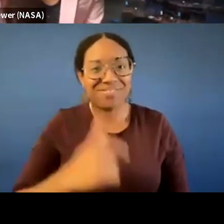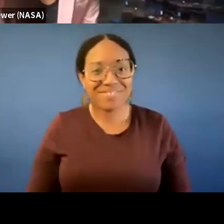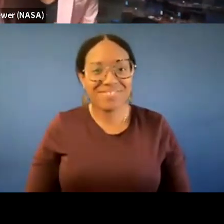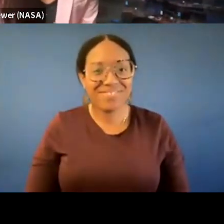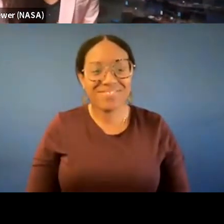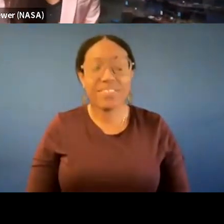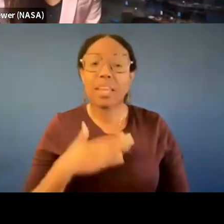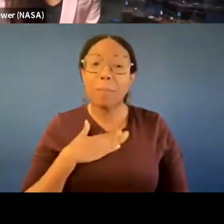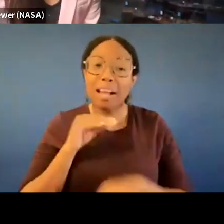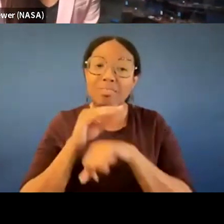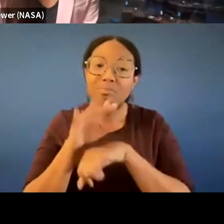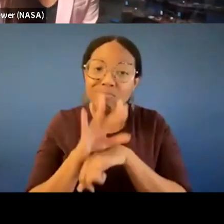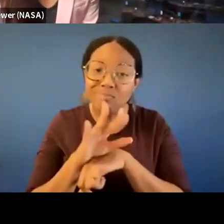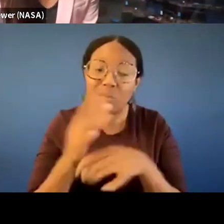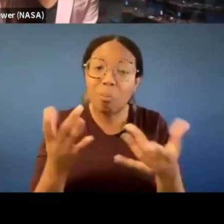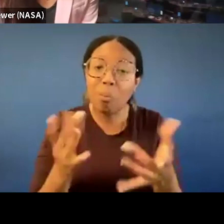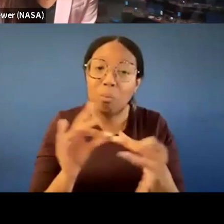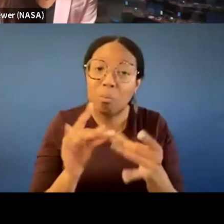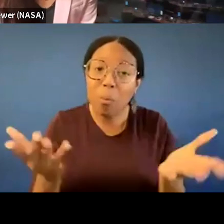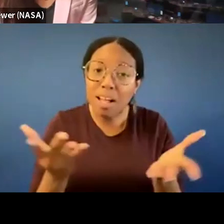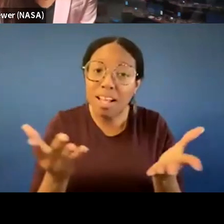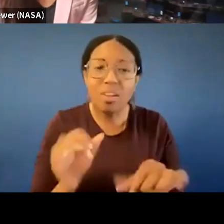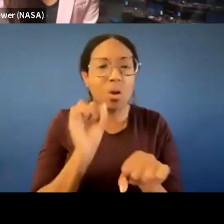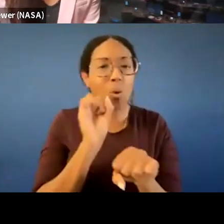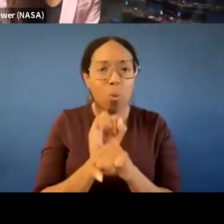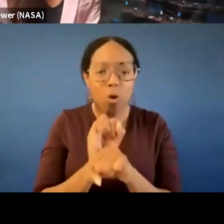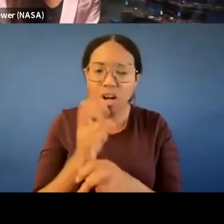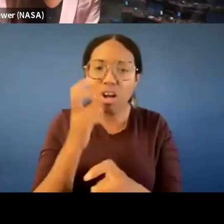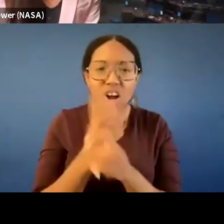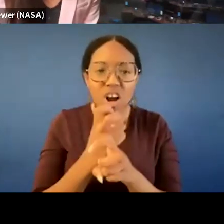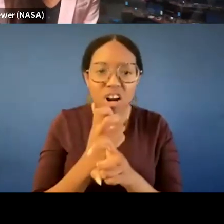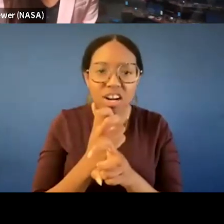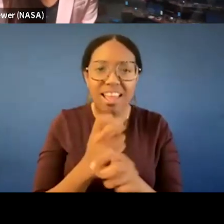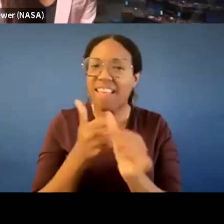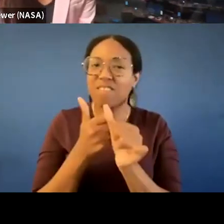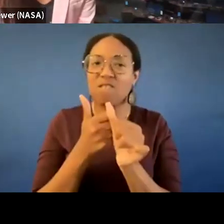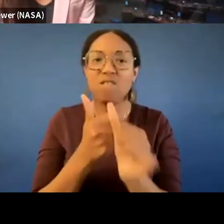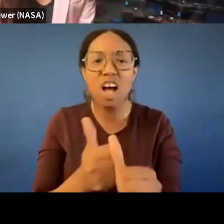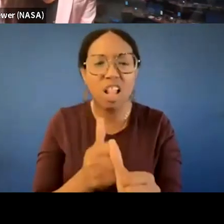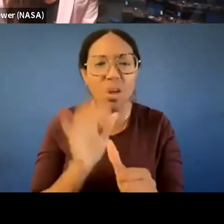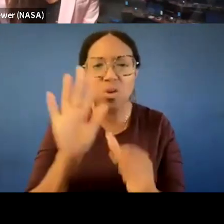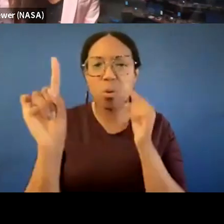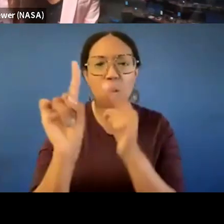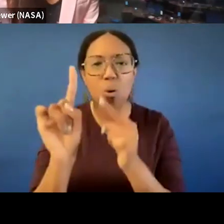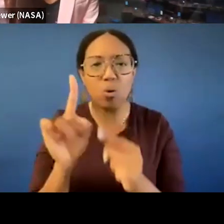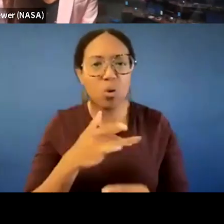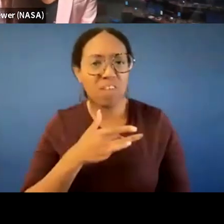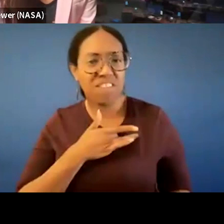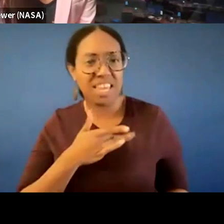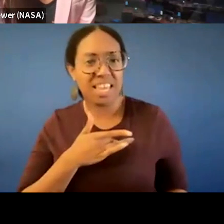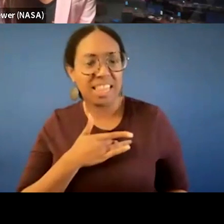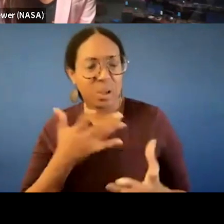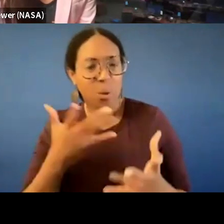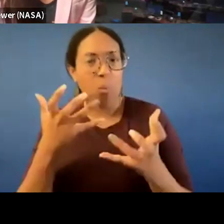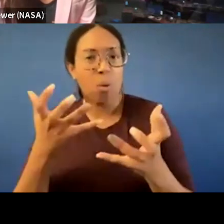My advice is work hard and follow your heart. And this ties back to the shy question from earlier. As I mentioned before, when